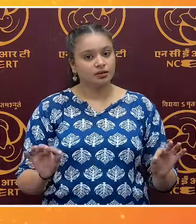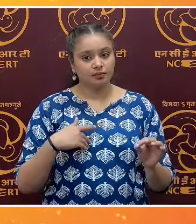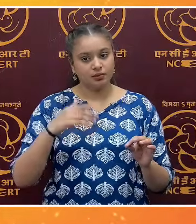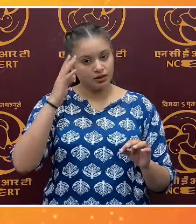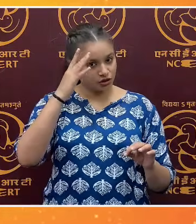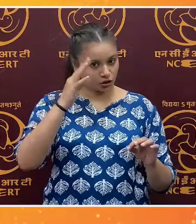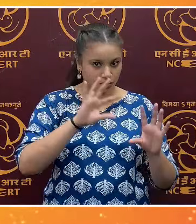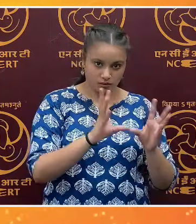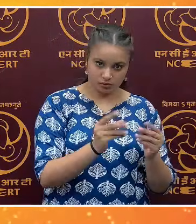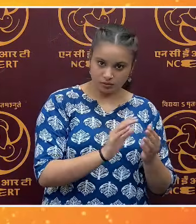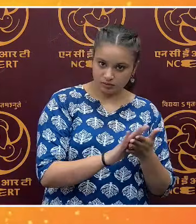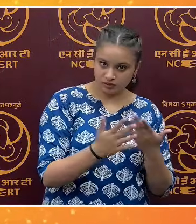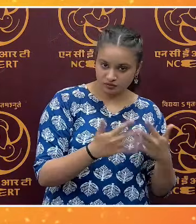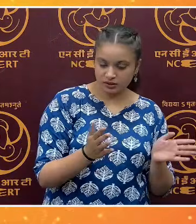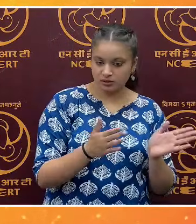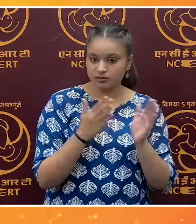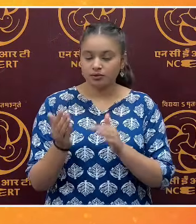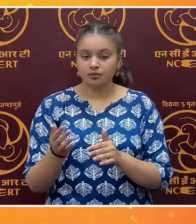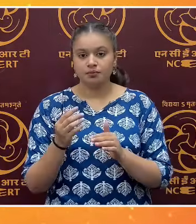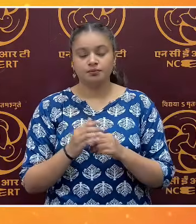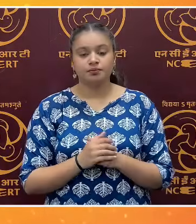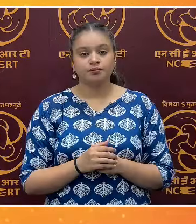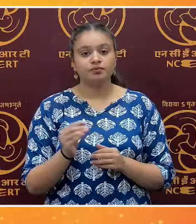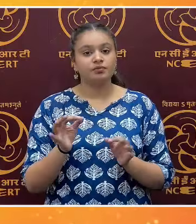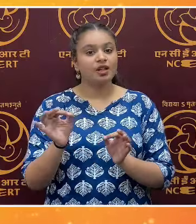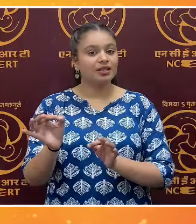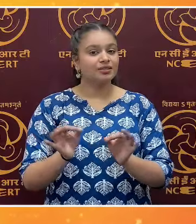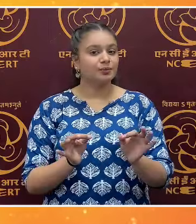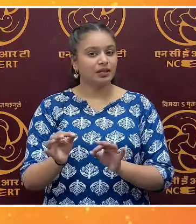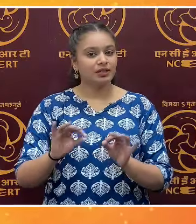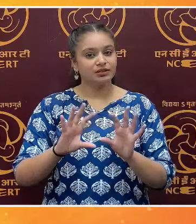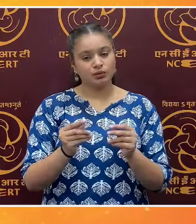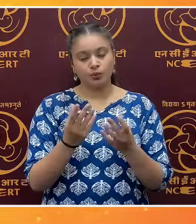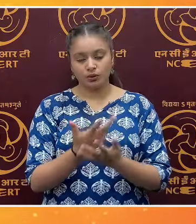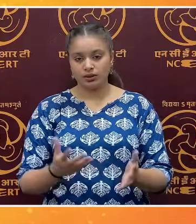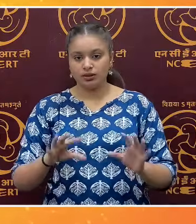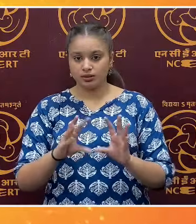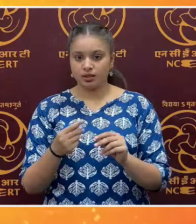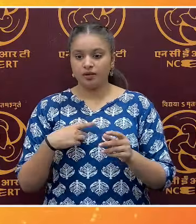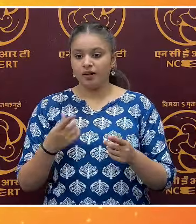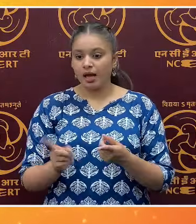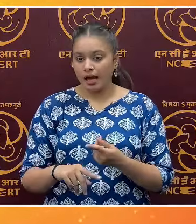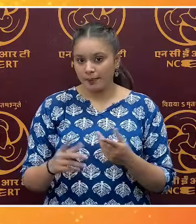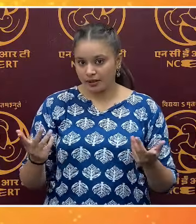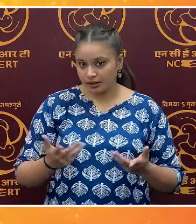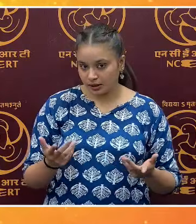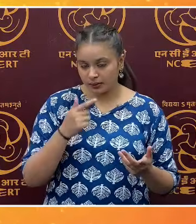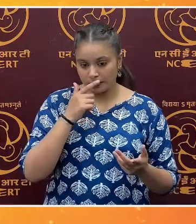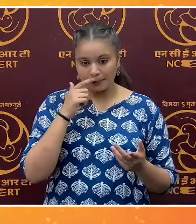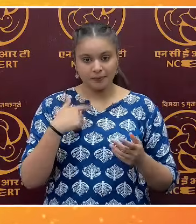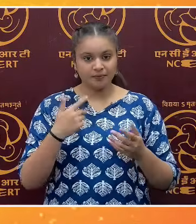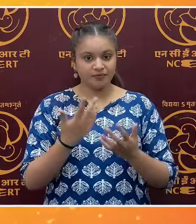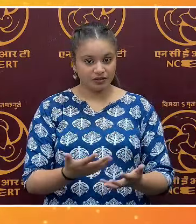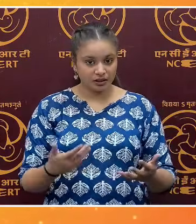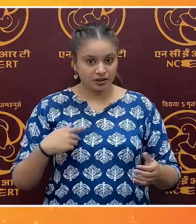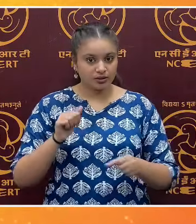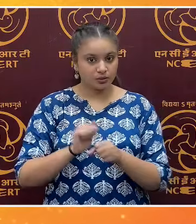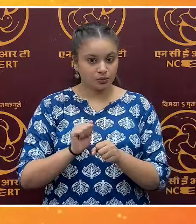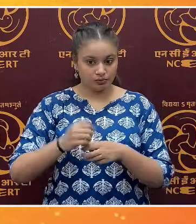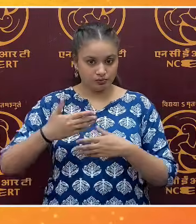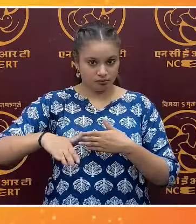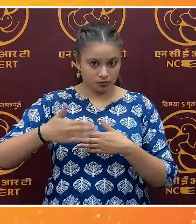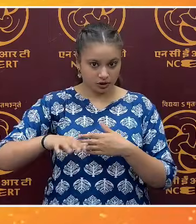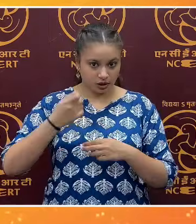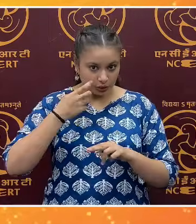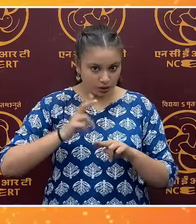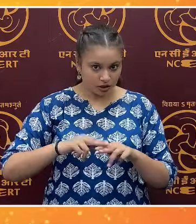part. Now let's simply, they have explained all the other things, like what will happen. The appliances will keep on working if it is